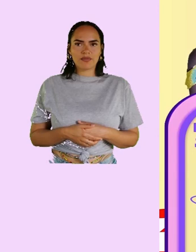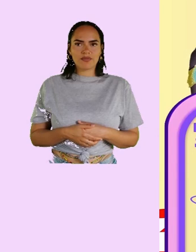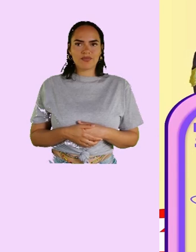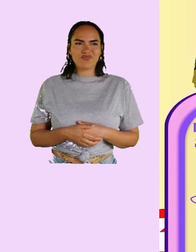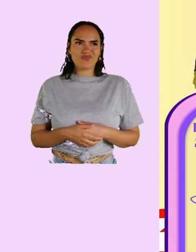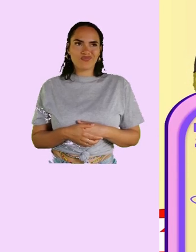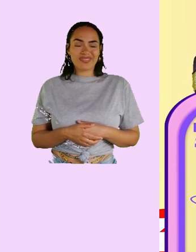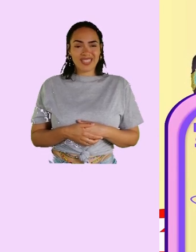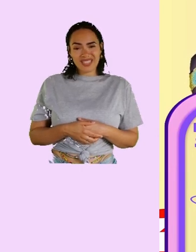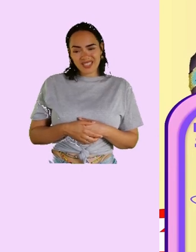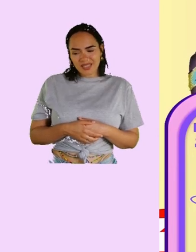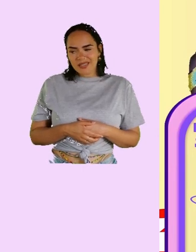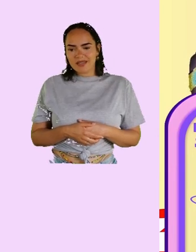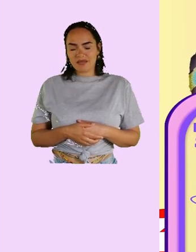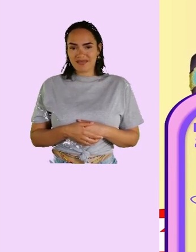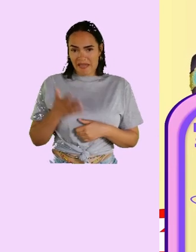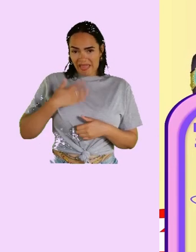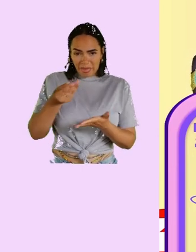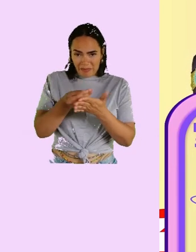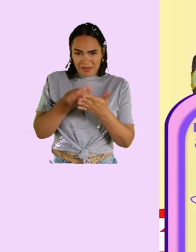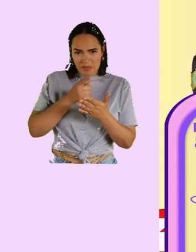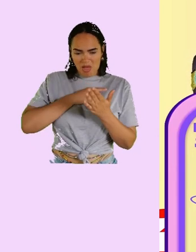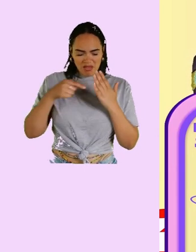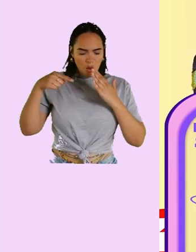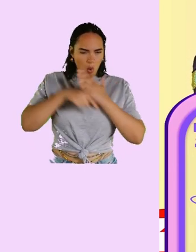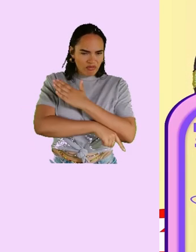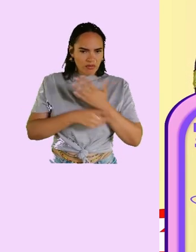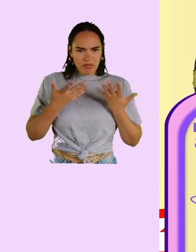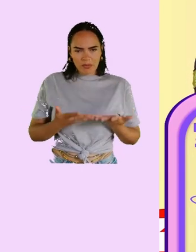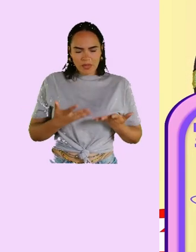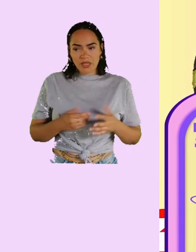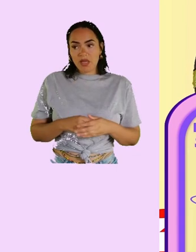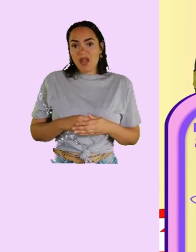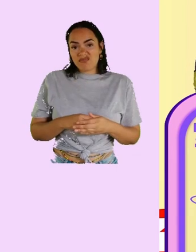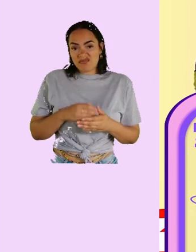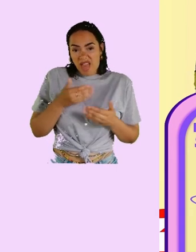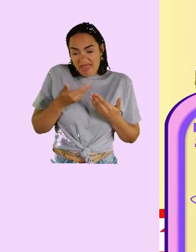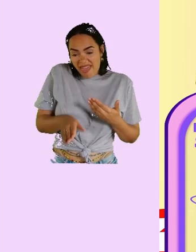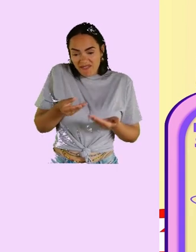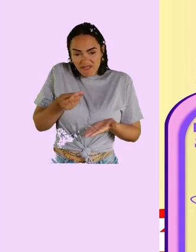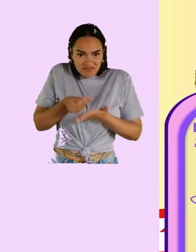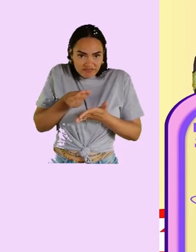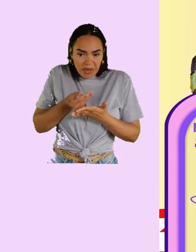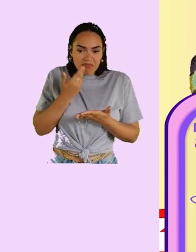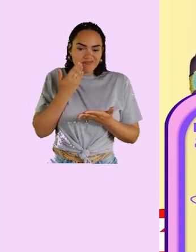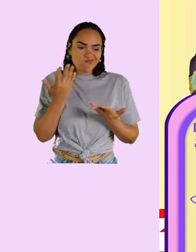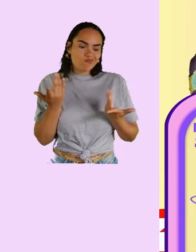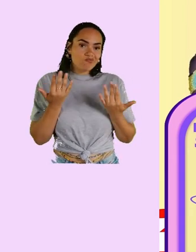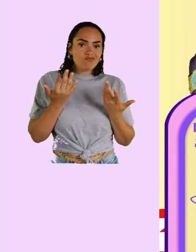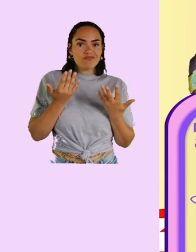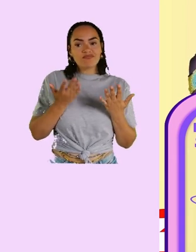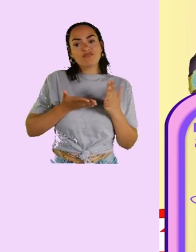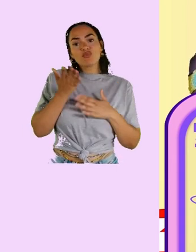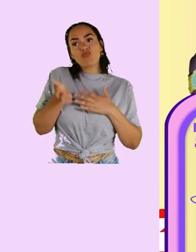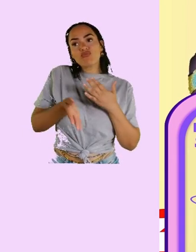Honestly, I just need the money to get out of my overdraft. If there's any left, Then maybe I'll take